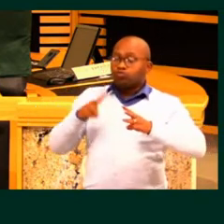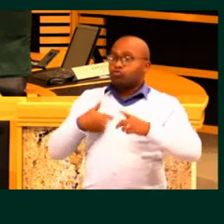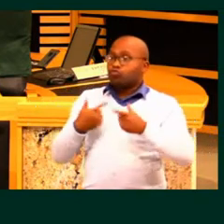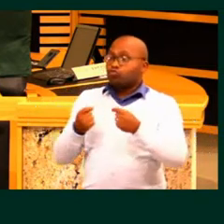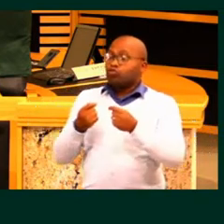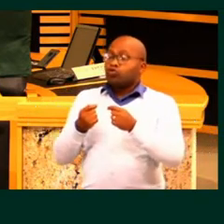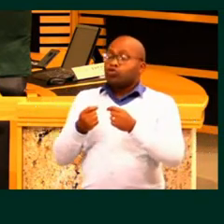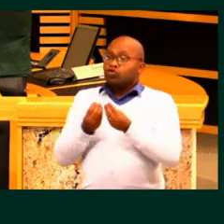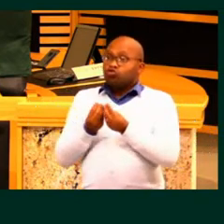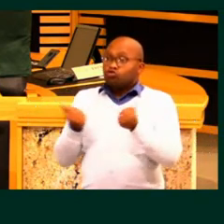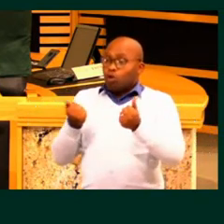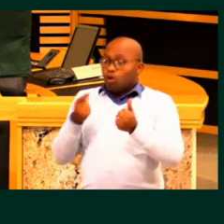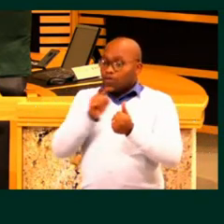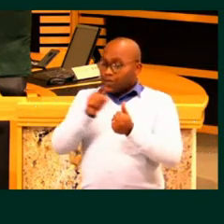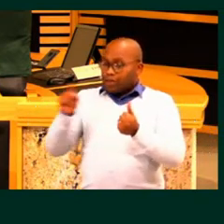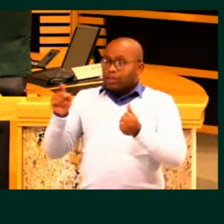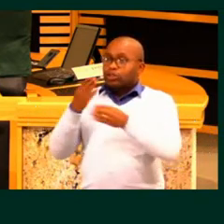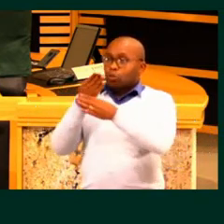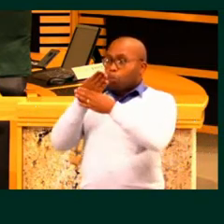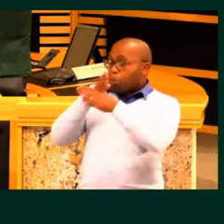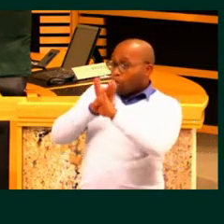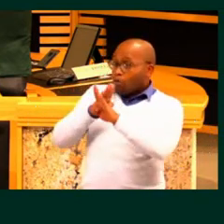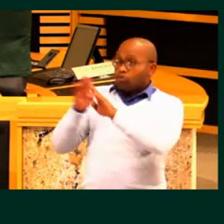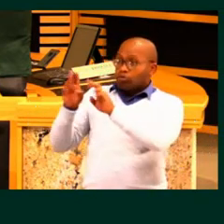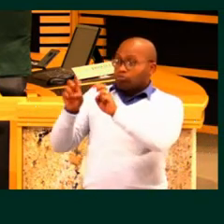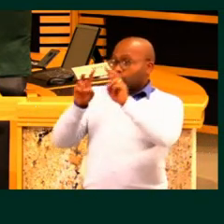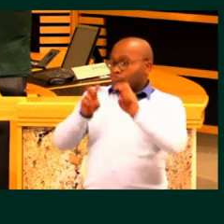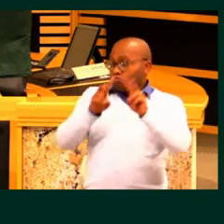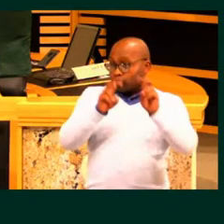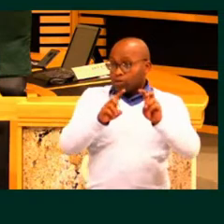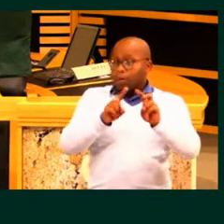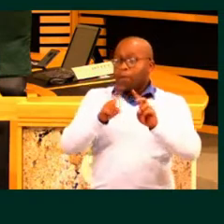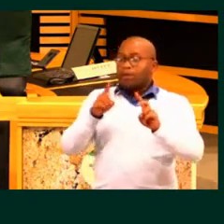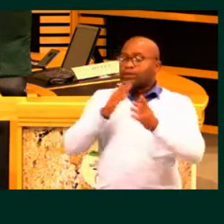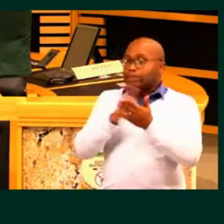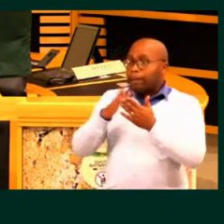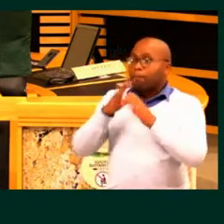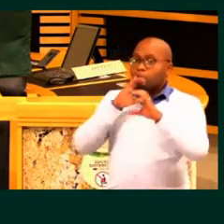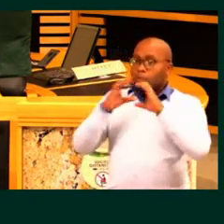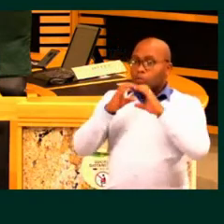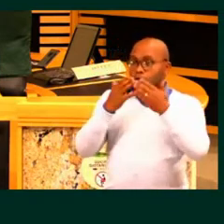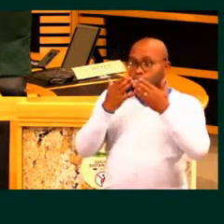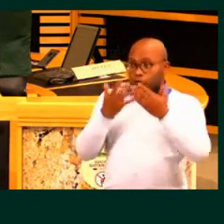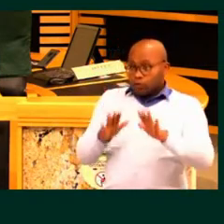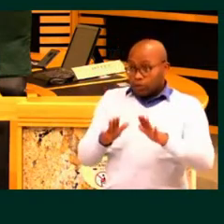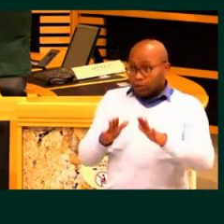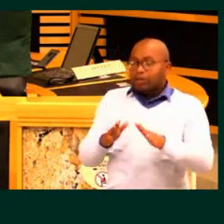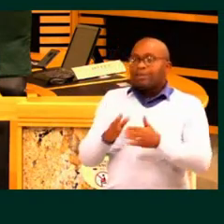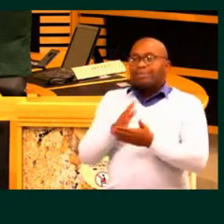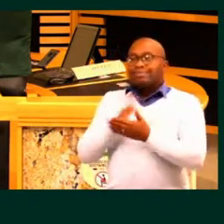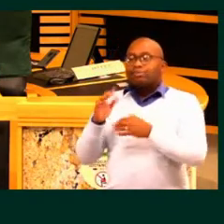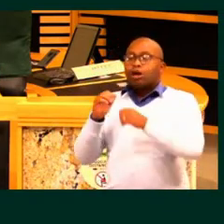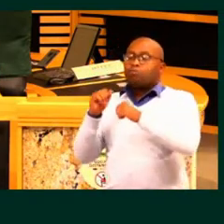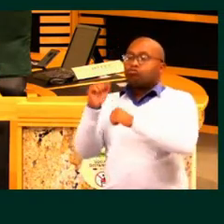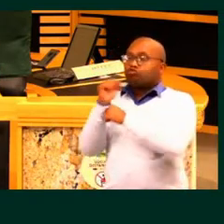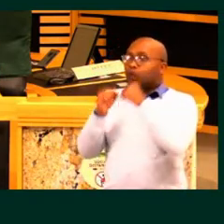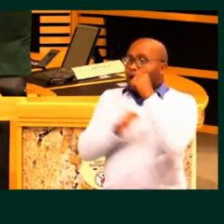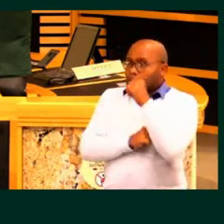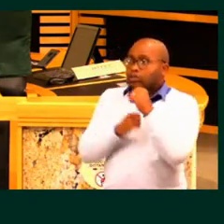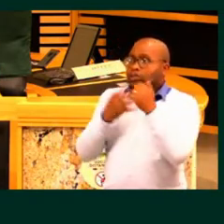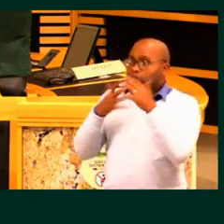WS where all developments in the human settlements are communicated some of the structures are through the W counselors the community representative and